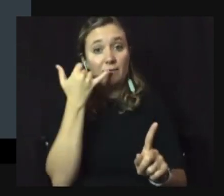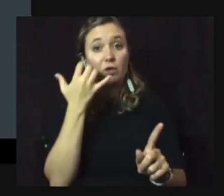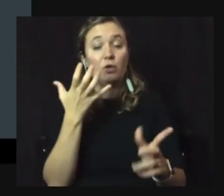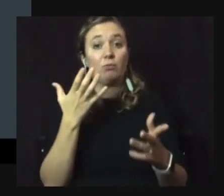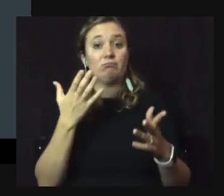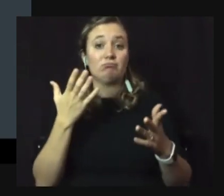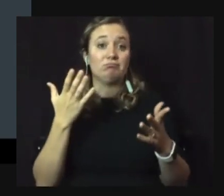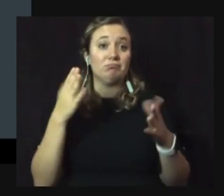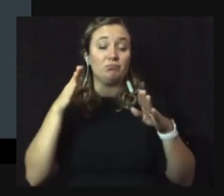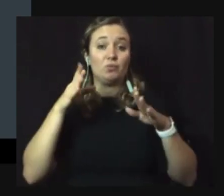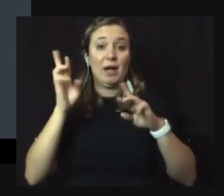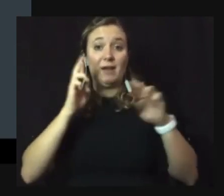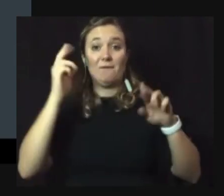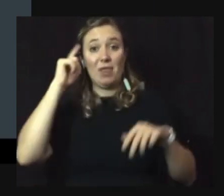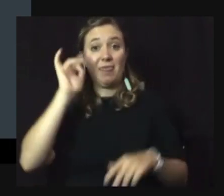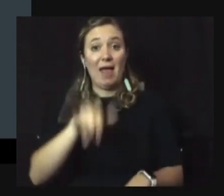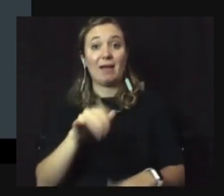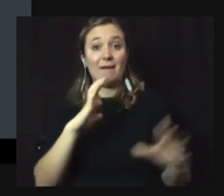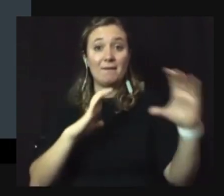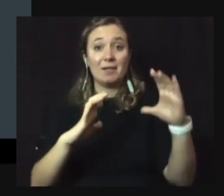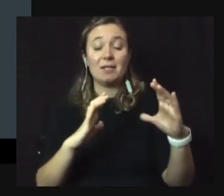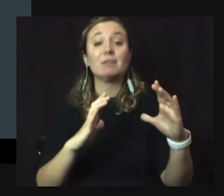So